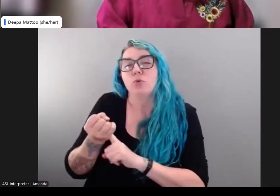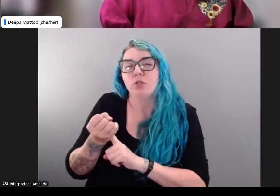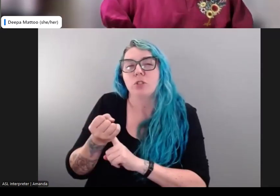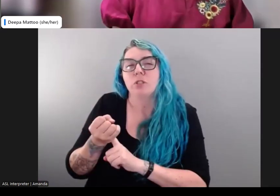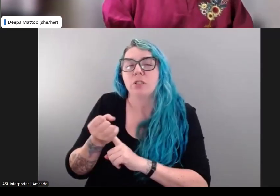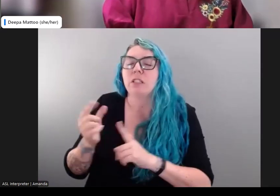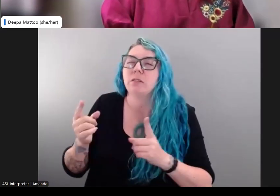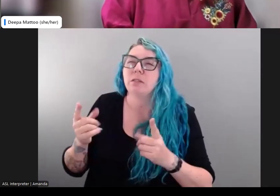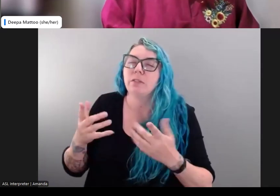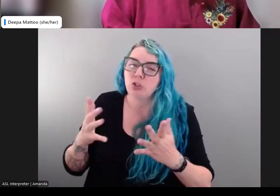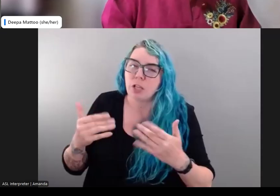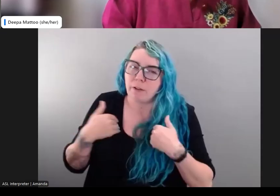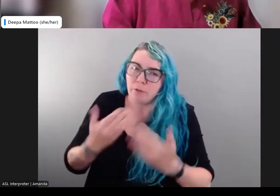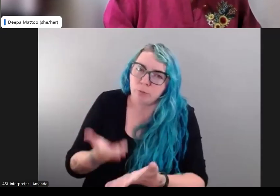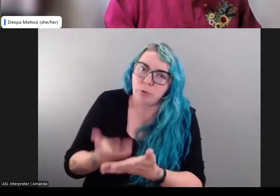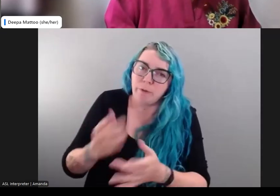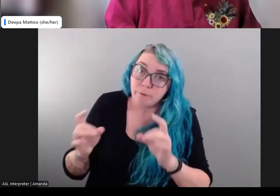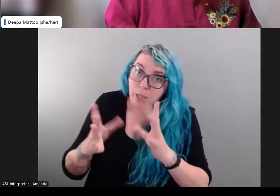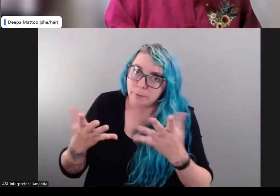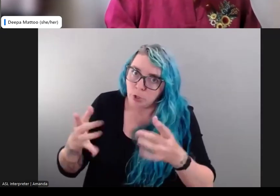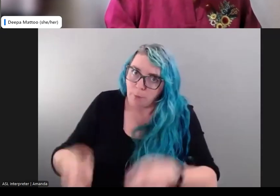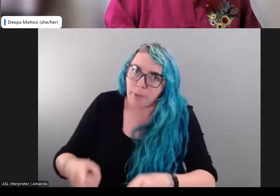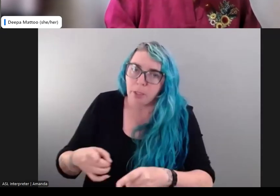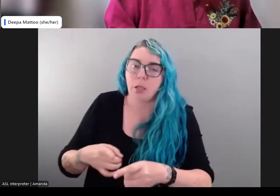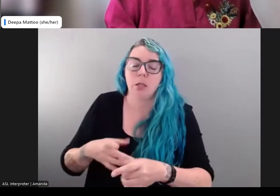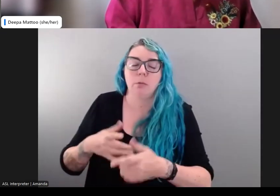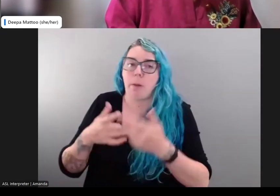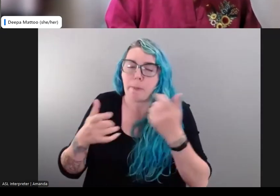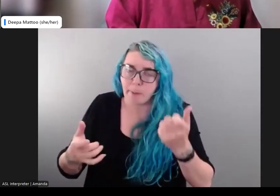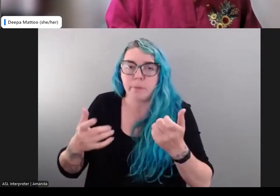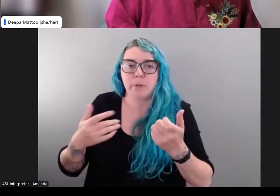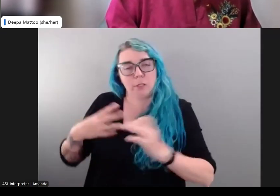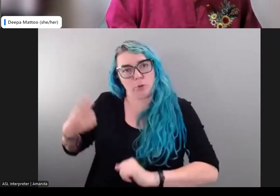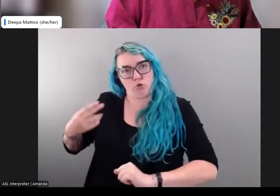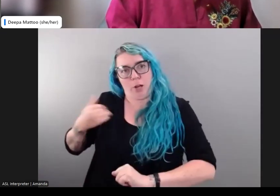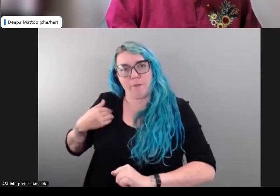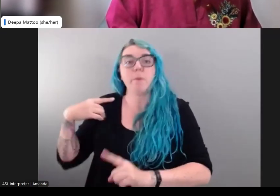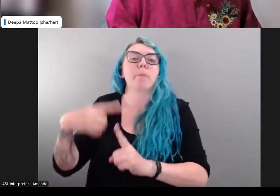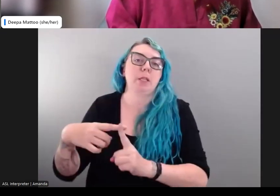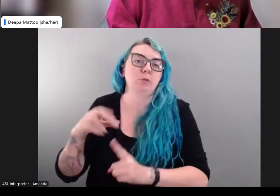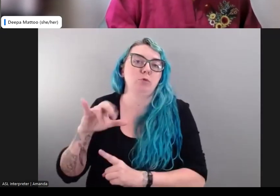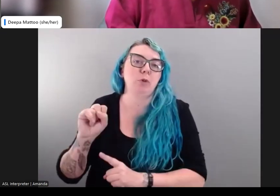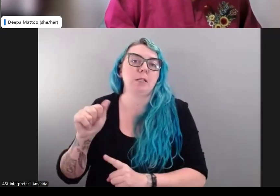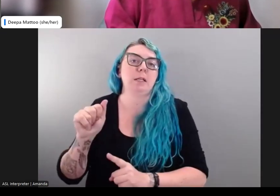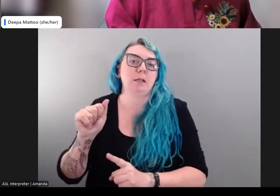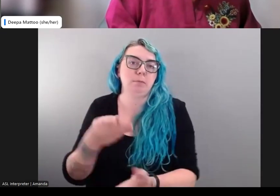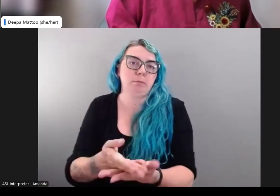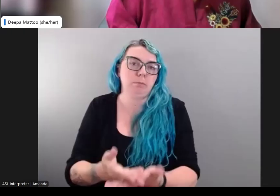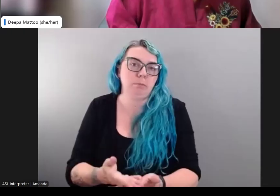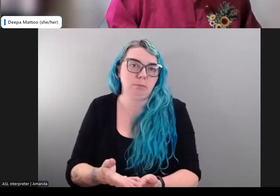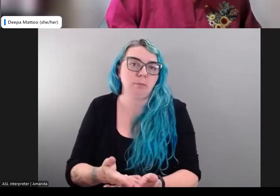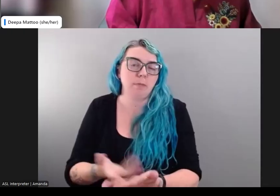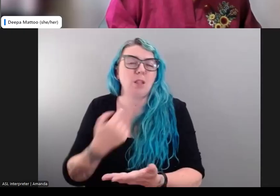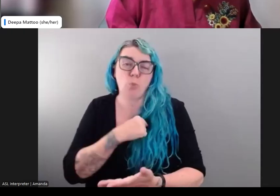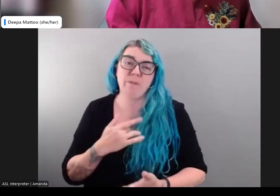violence, and that's where it was utilized. We definitely feel that in family law setting